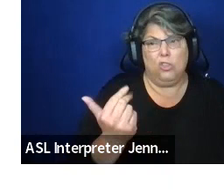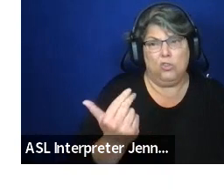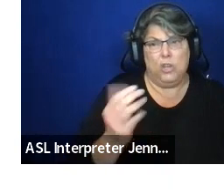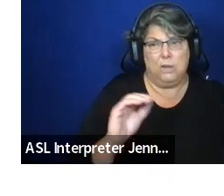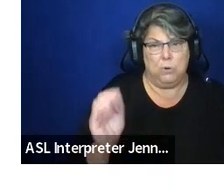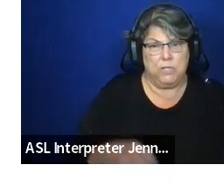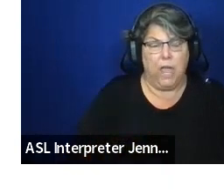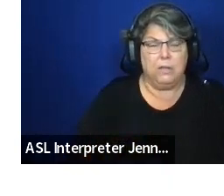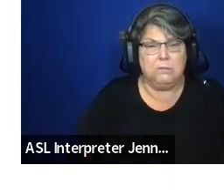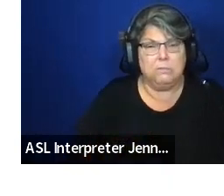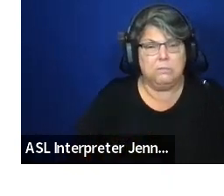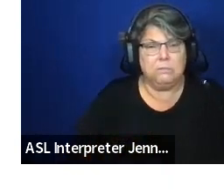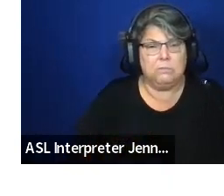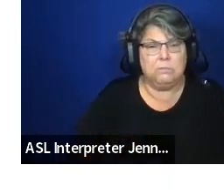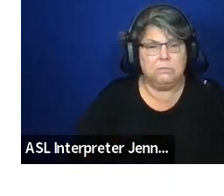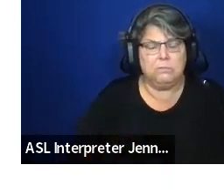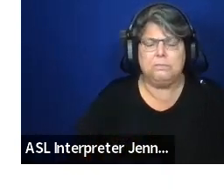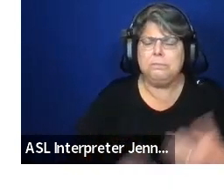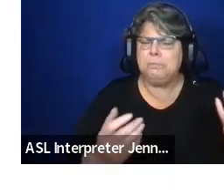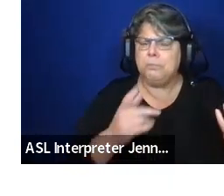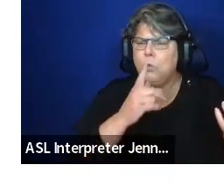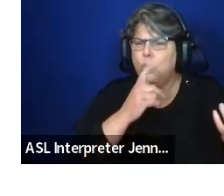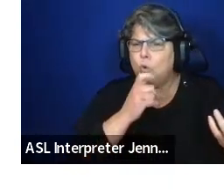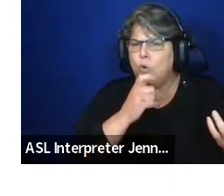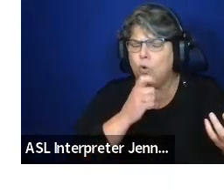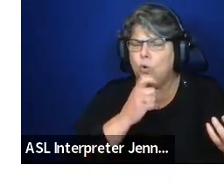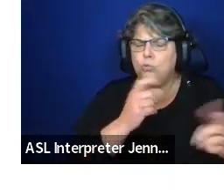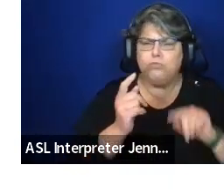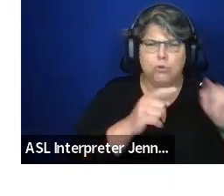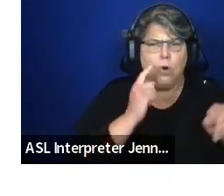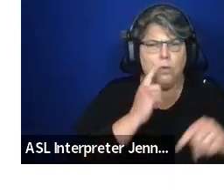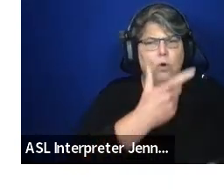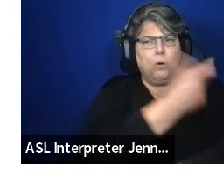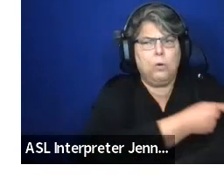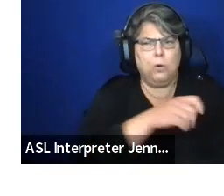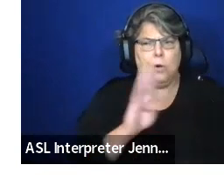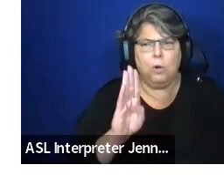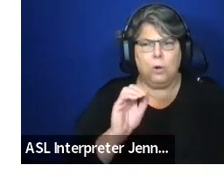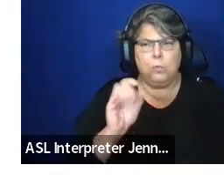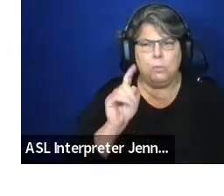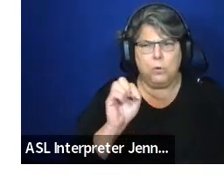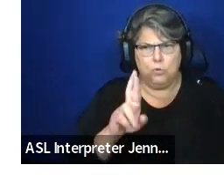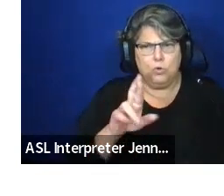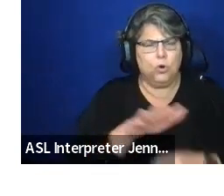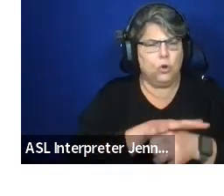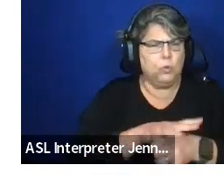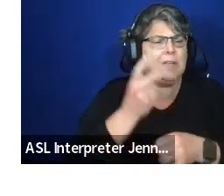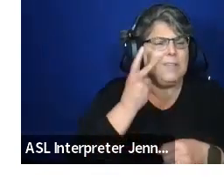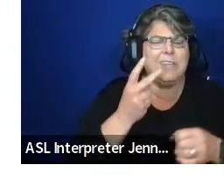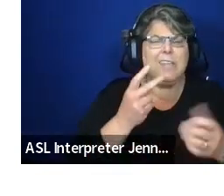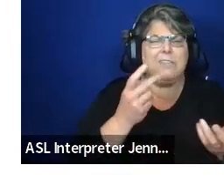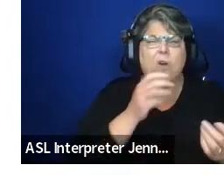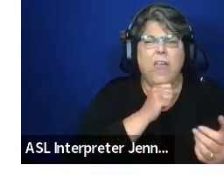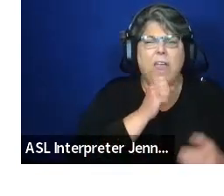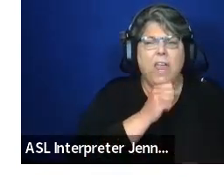When we look at who's receiving the booster locally, we can see here in this chart by age,